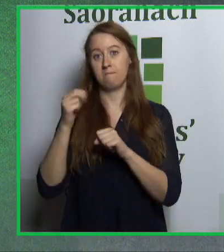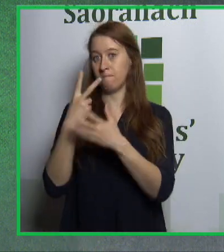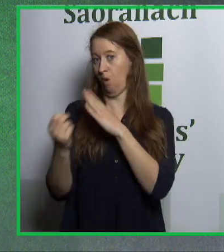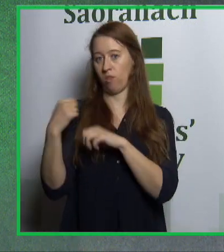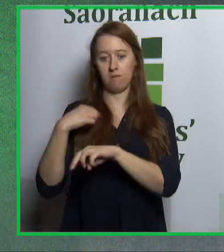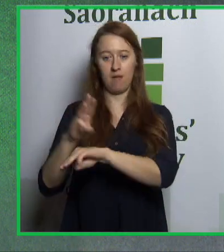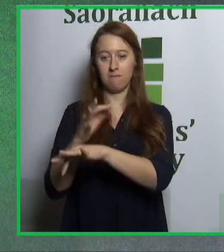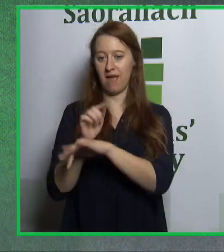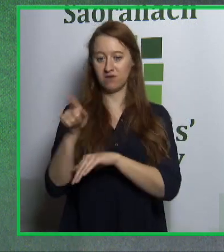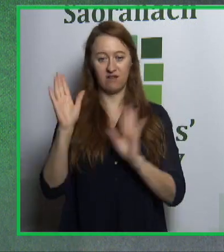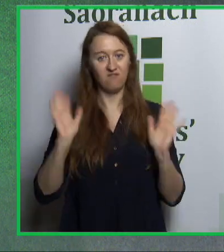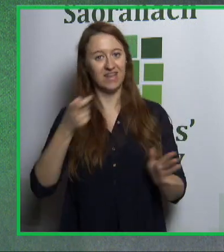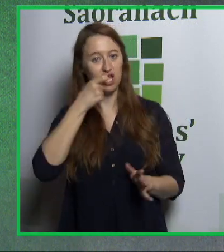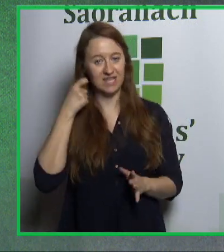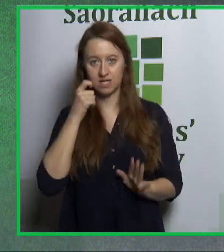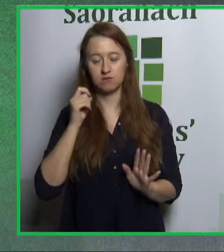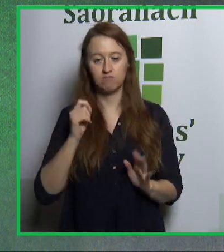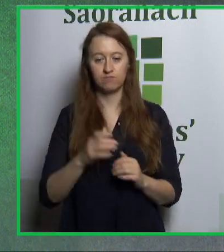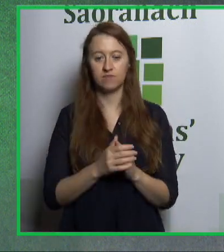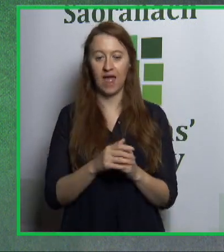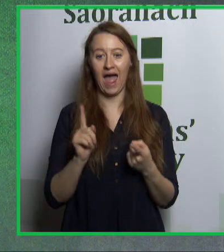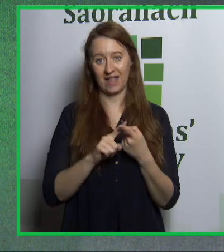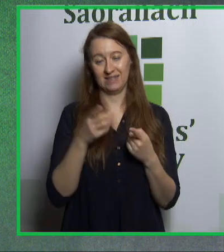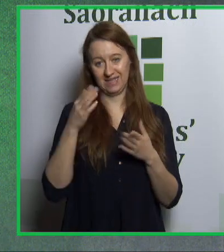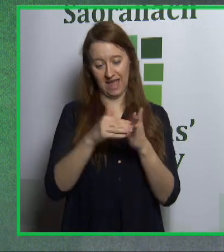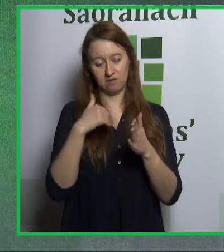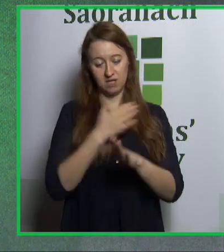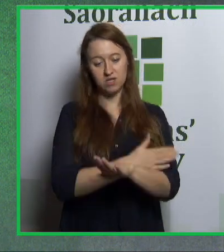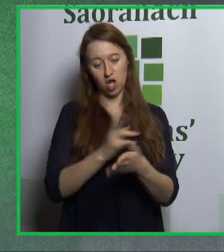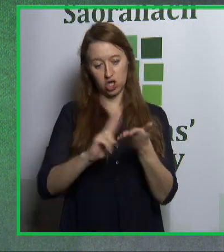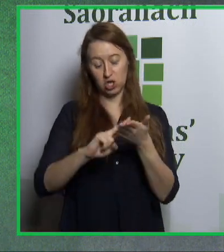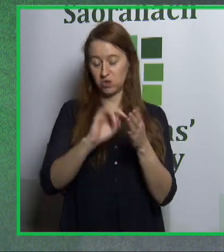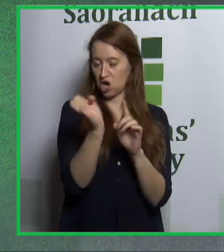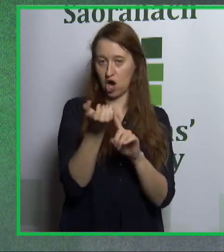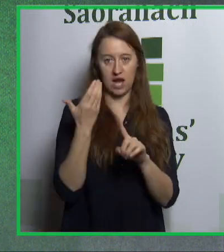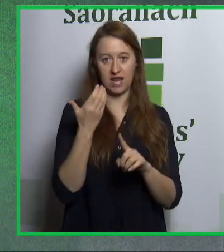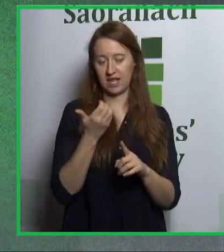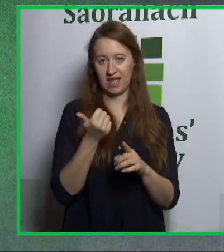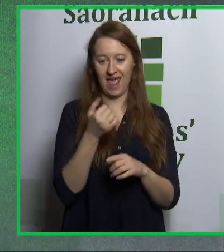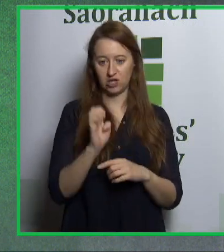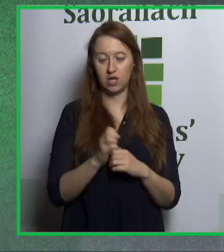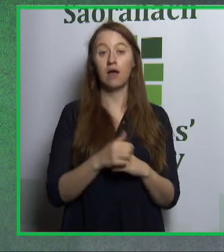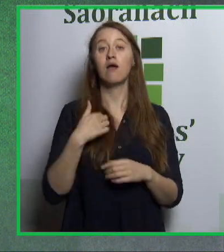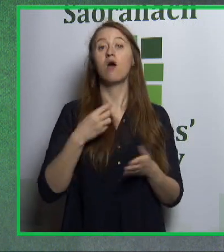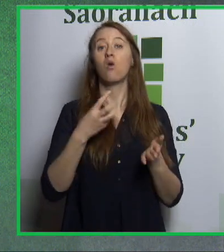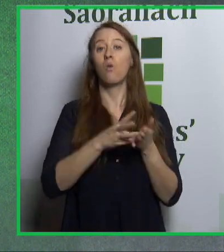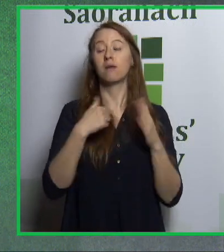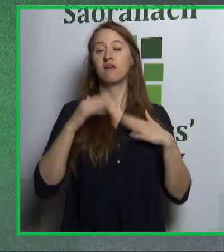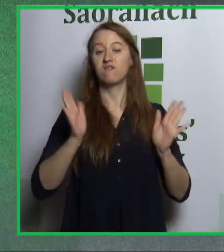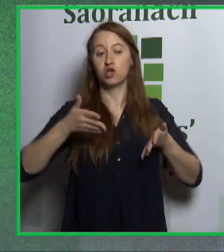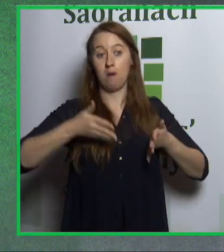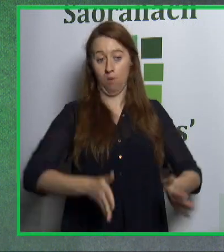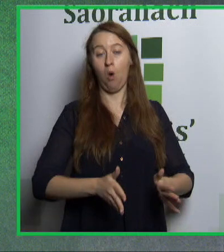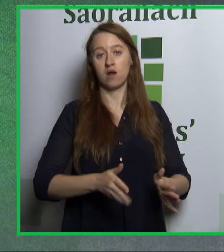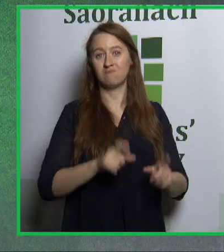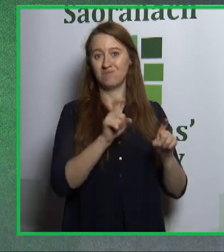too far into the age, but yeah. So I was in hospital for the first 3 months of my life. Then